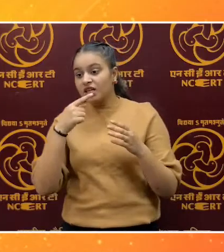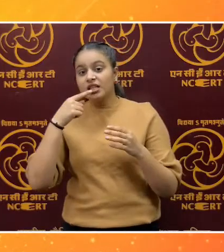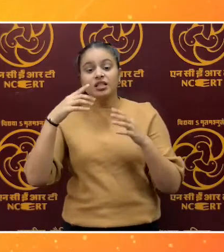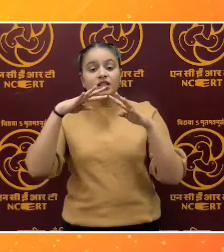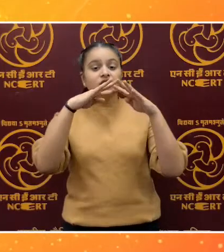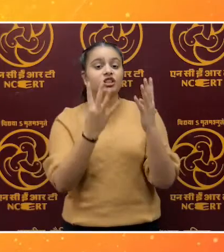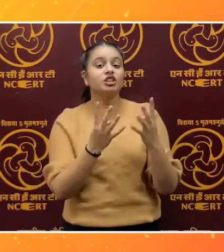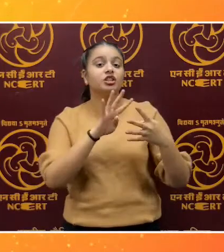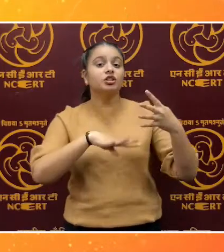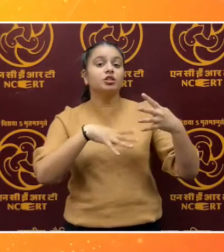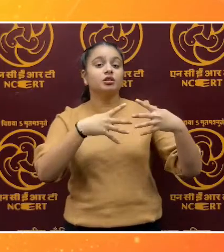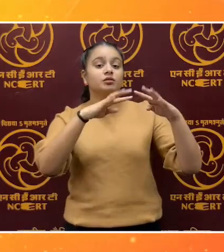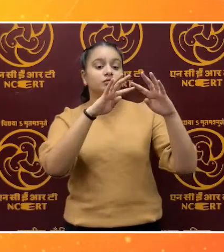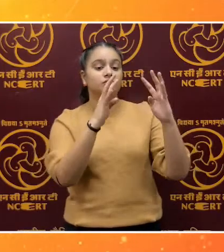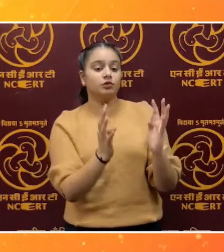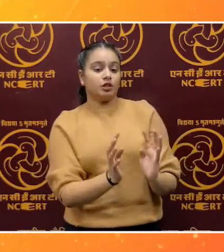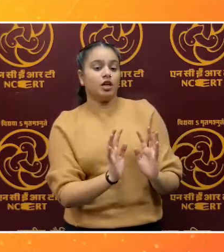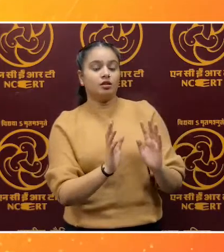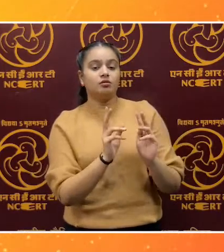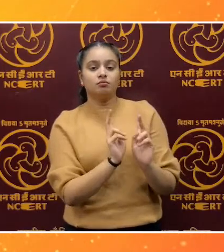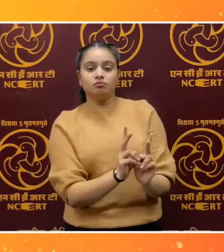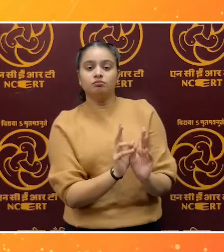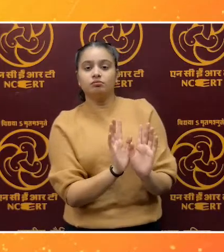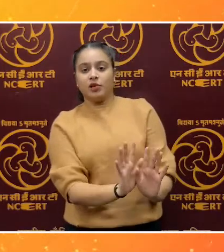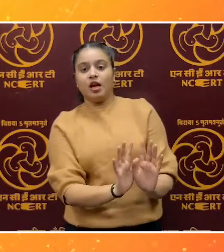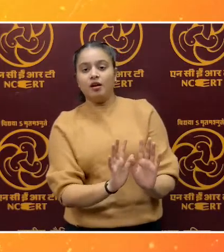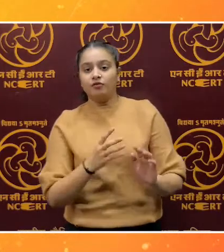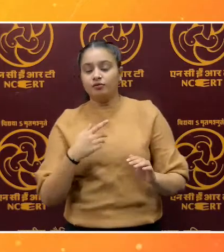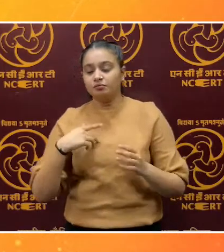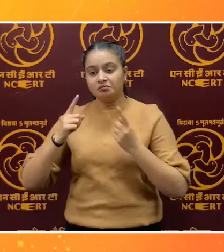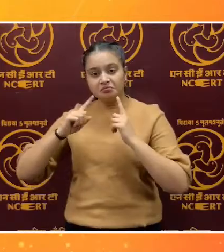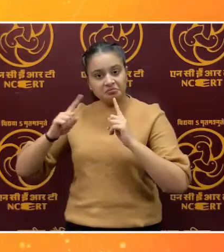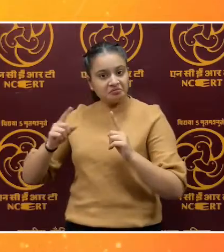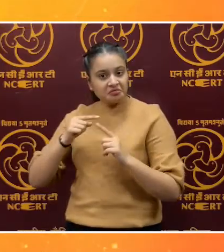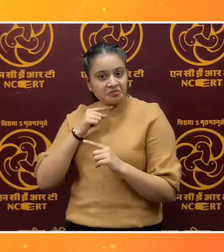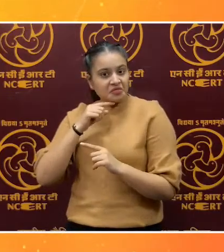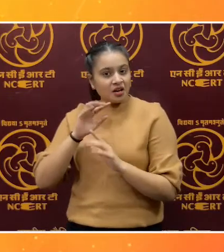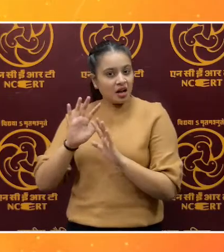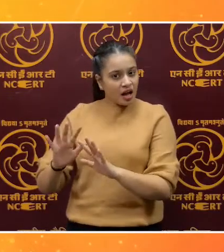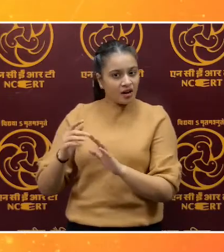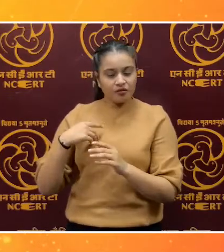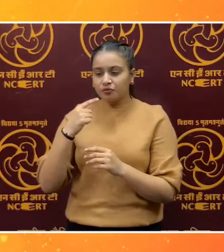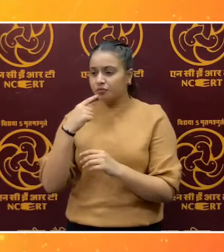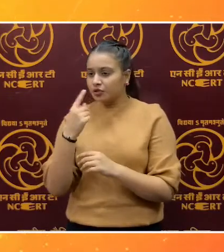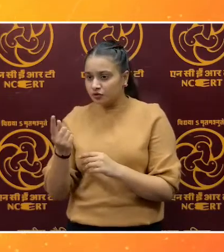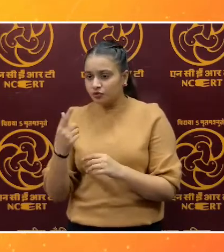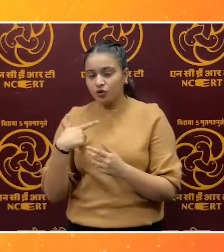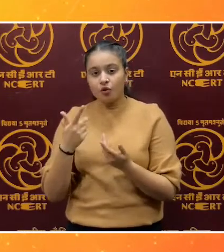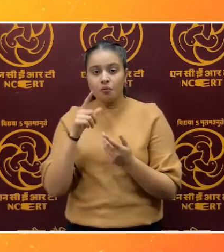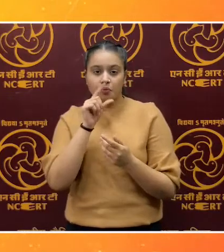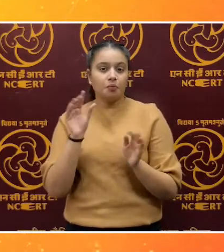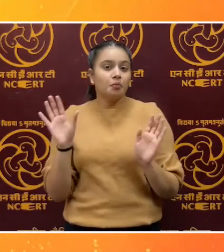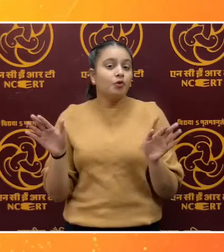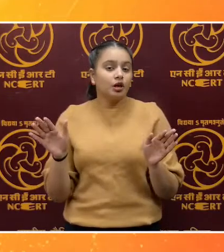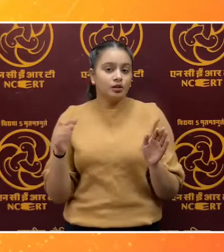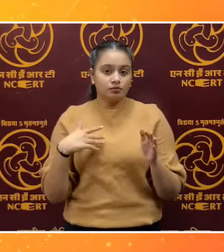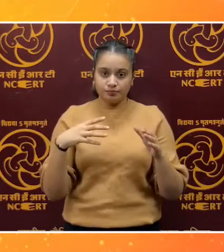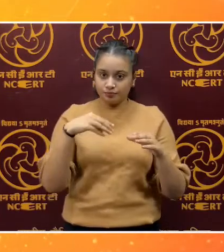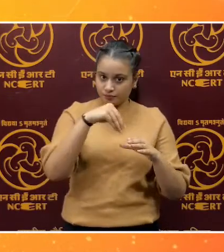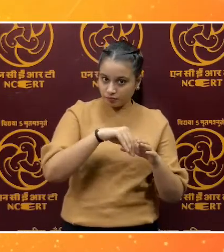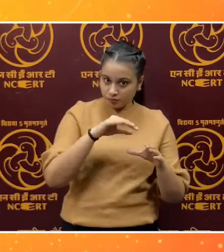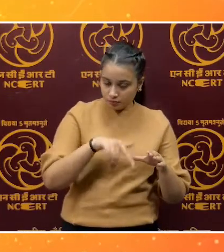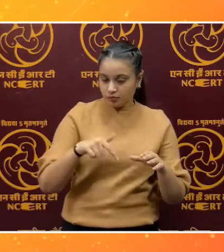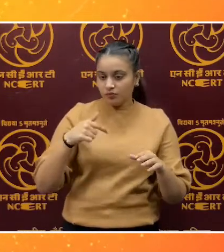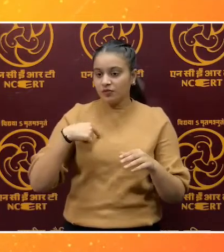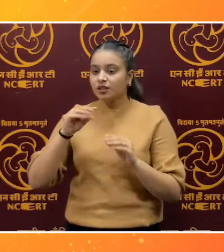of gold." So he's boasting that he's keeping them in the cage of gold, in keeping the bird in the cage of gold. "It has